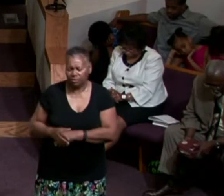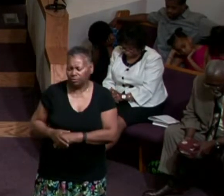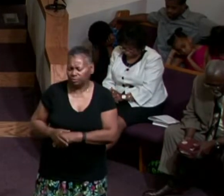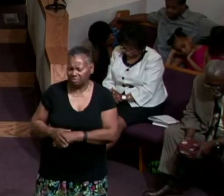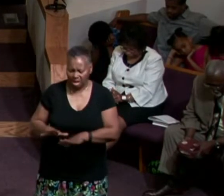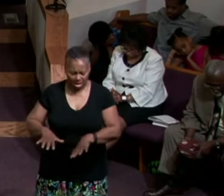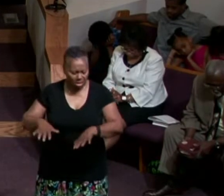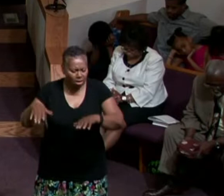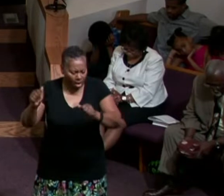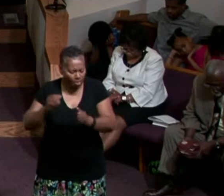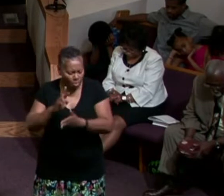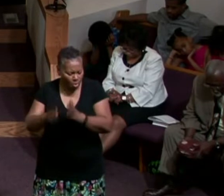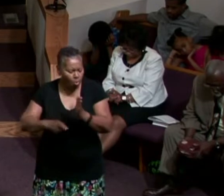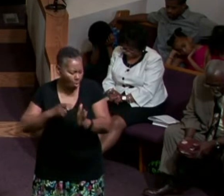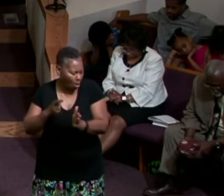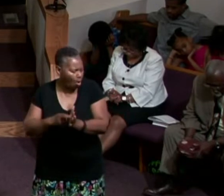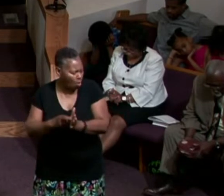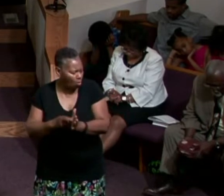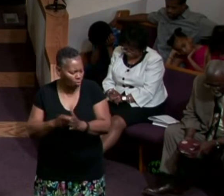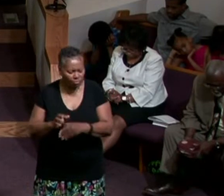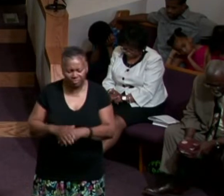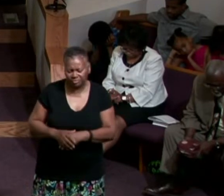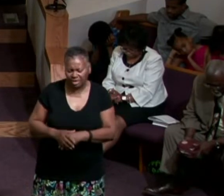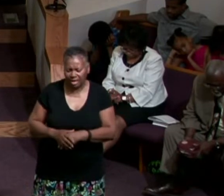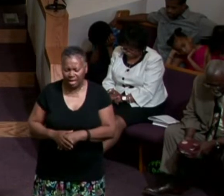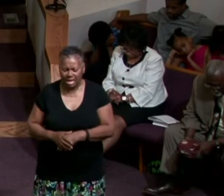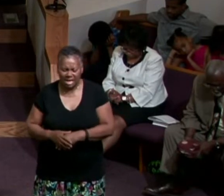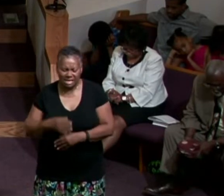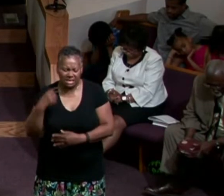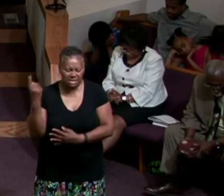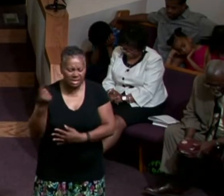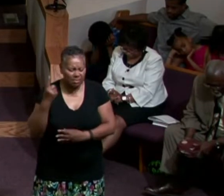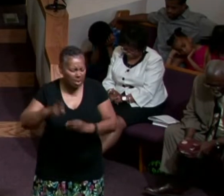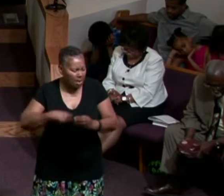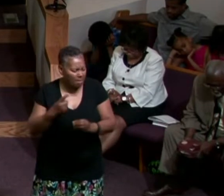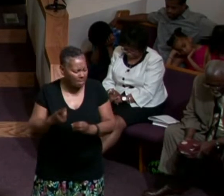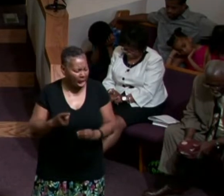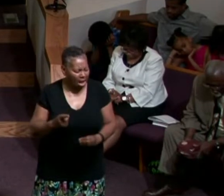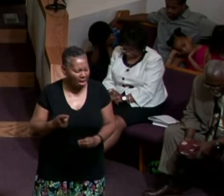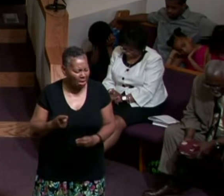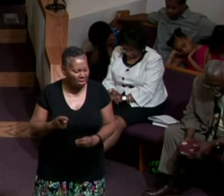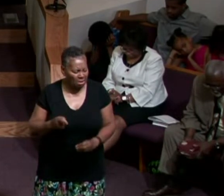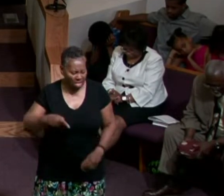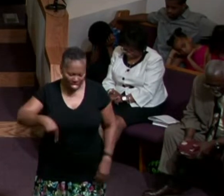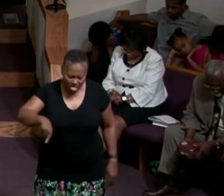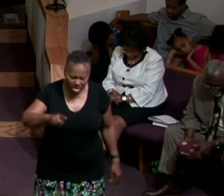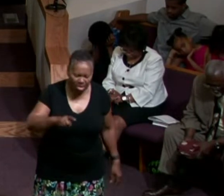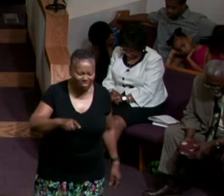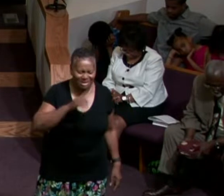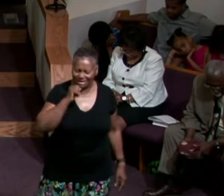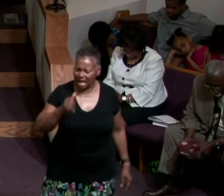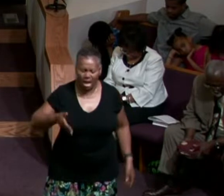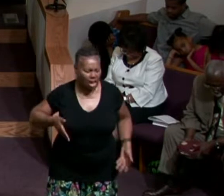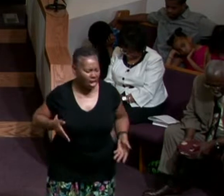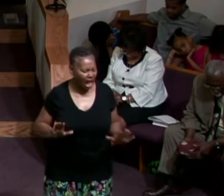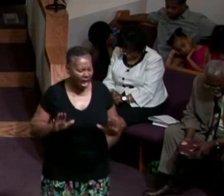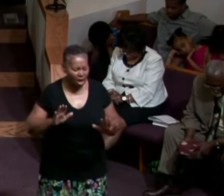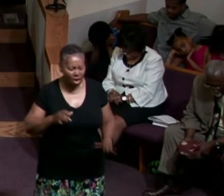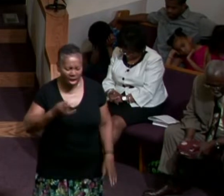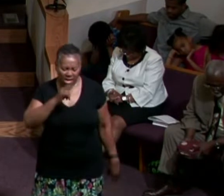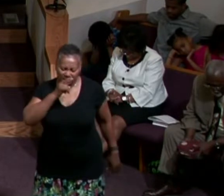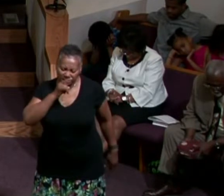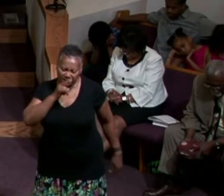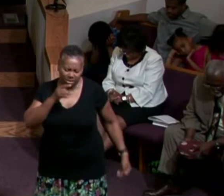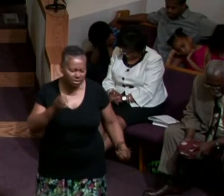that is not theirs biologically, but Lord, is something about their manhood that would not allow a child to be